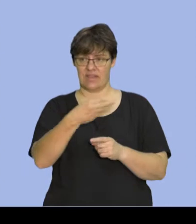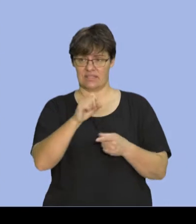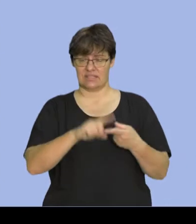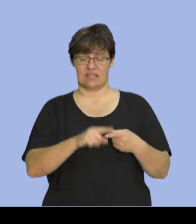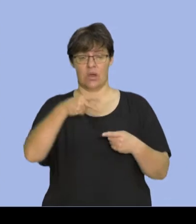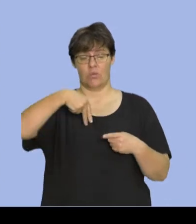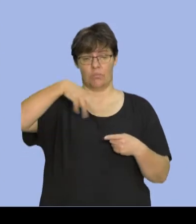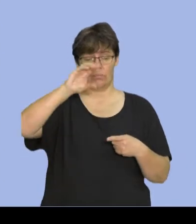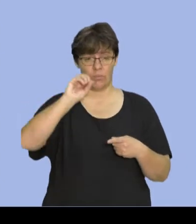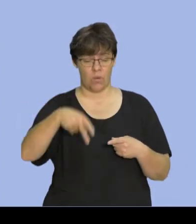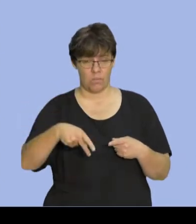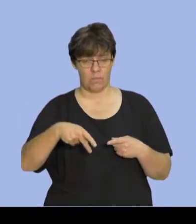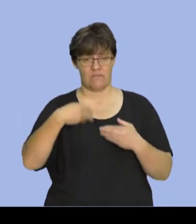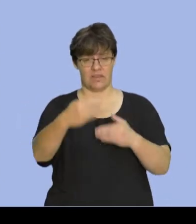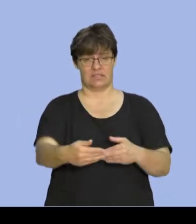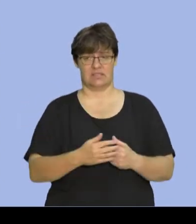prophase,